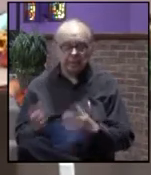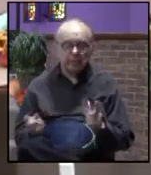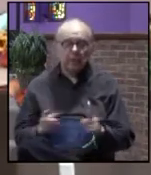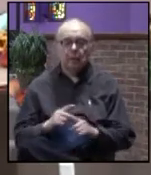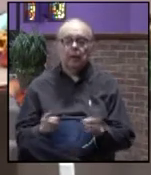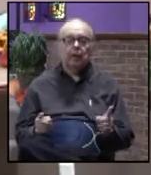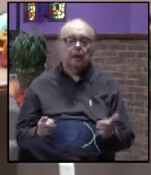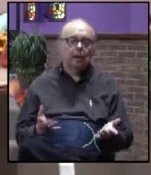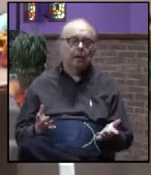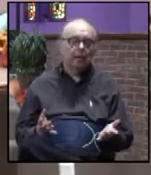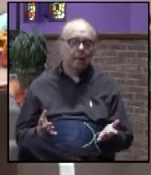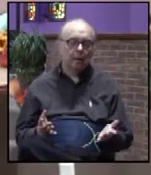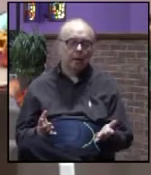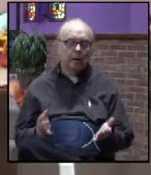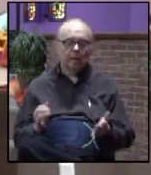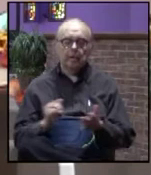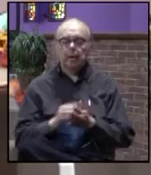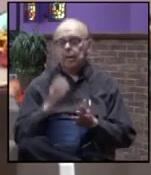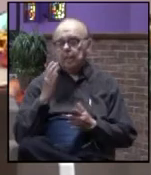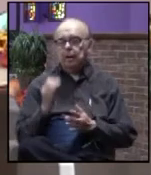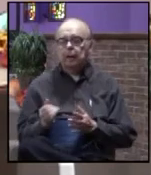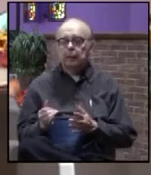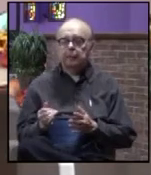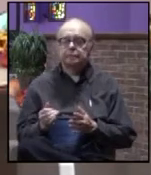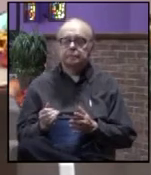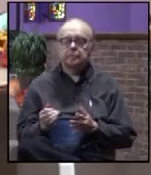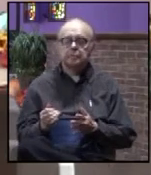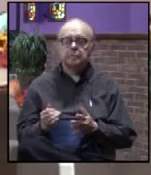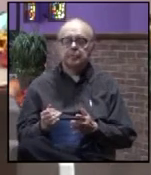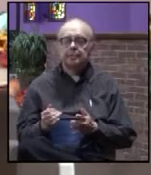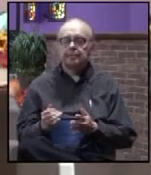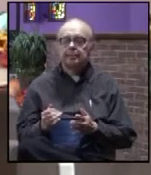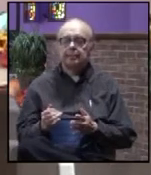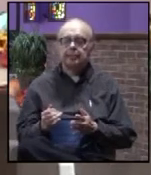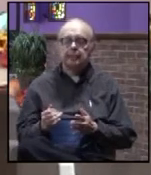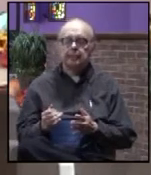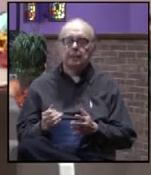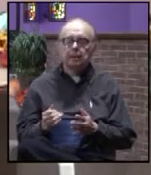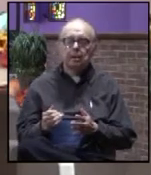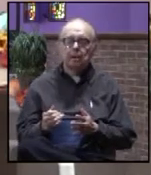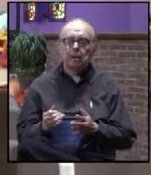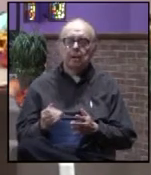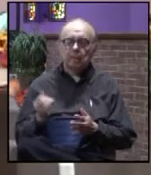this one or just that one. That's why, you know,